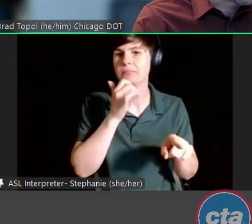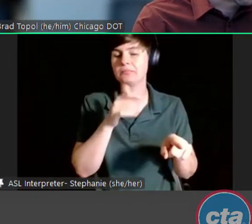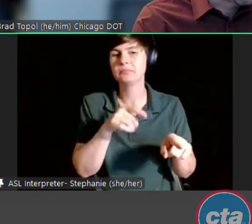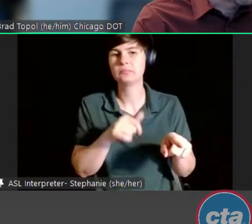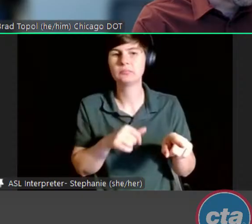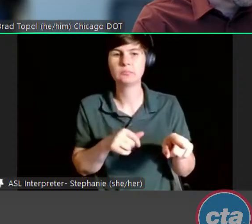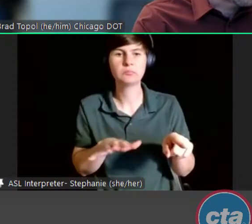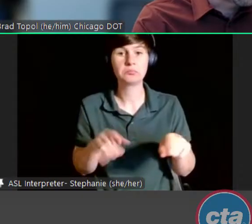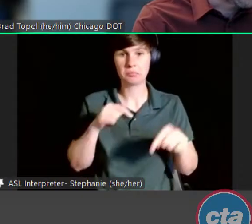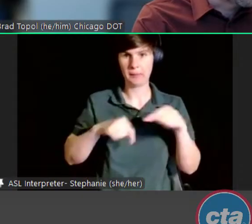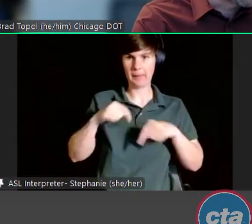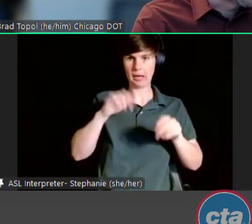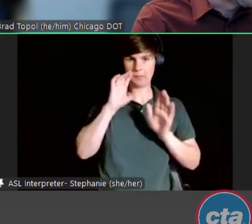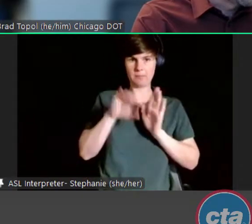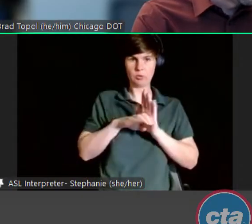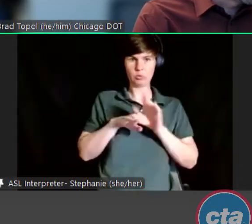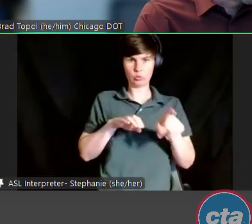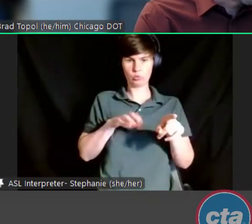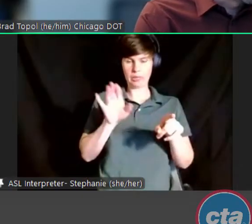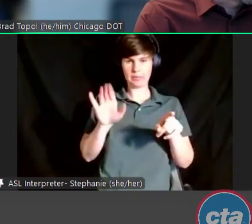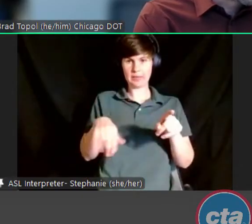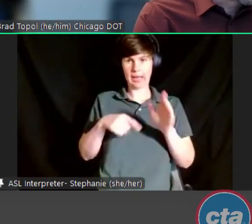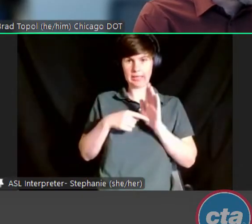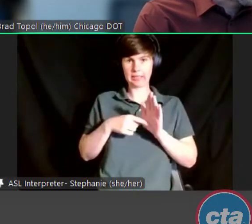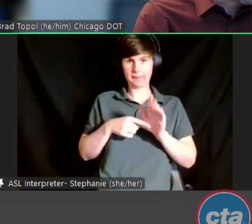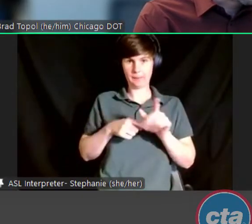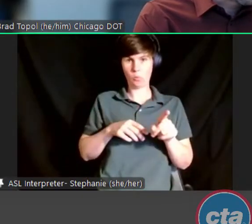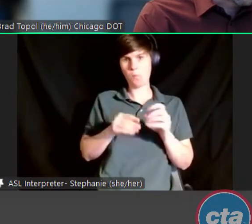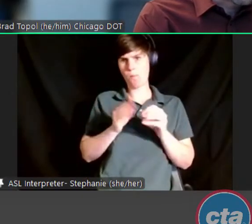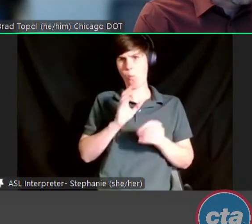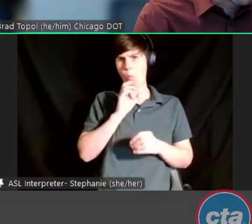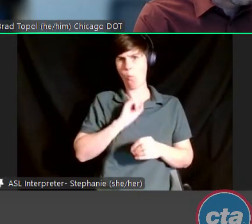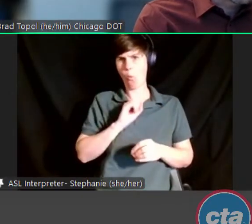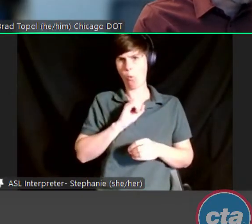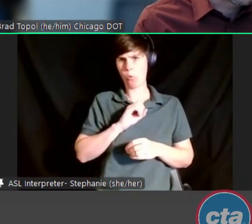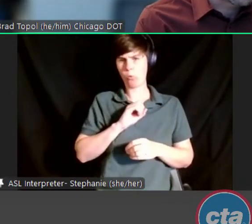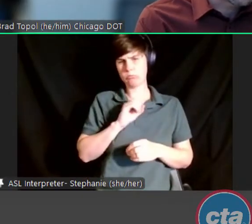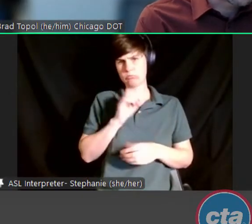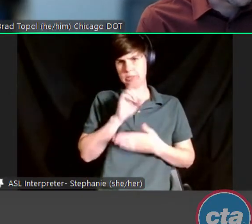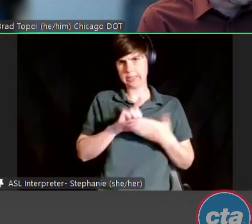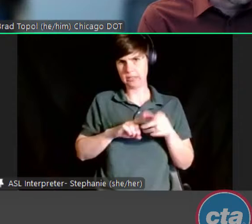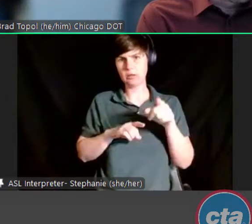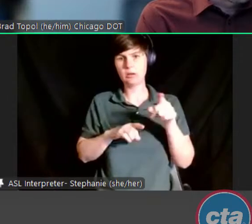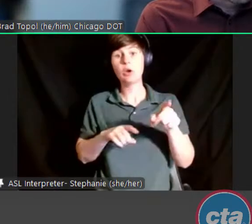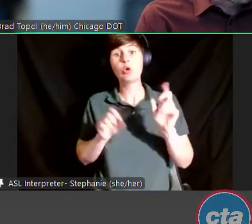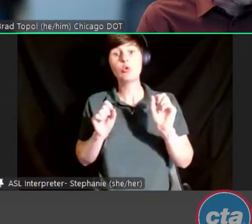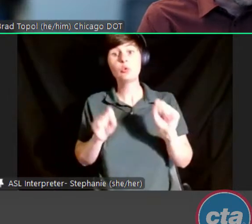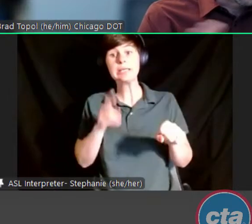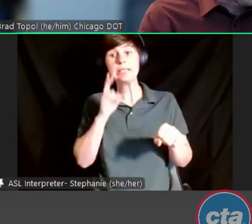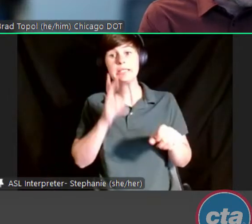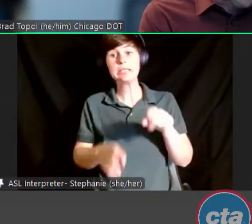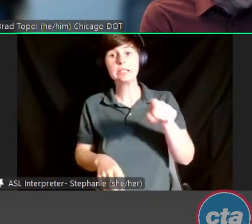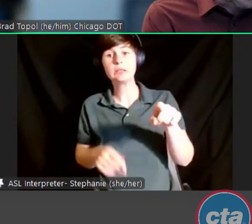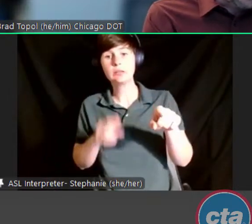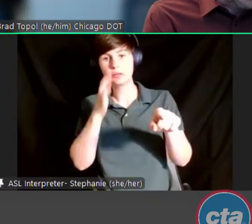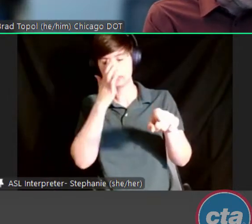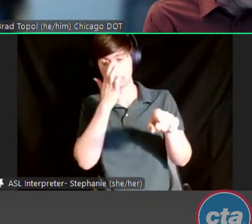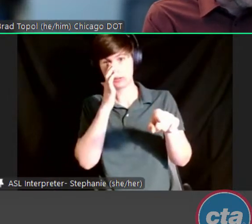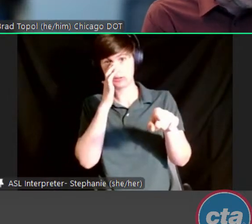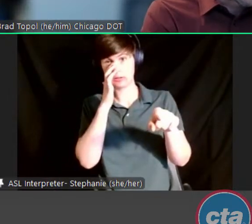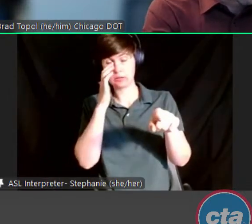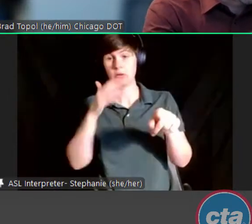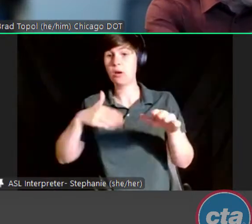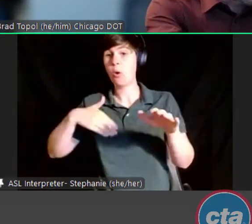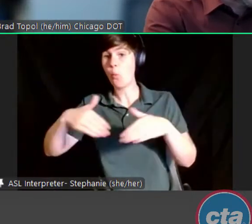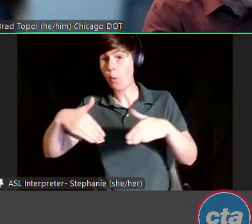back a few slides, some of our initial examples, some of our older style designs, what you may see is that between the sidewalk and the bike